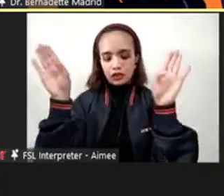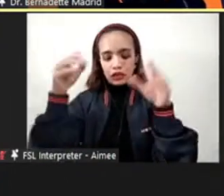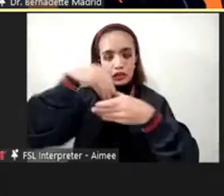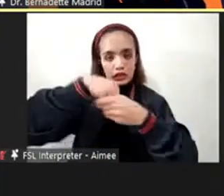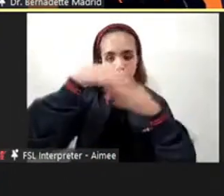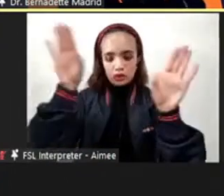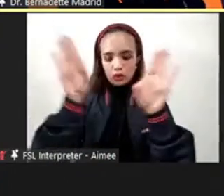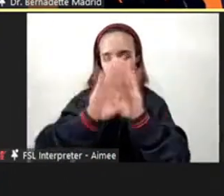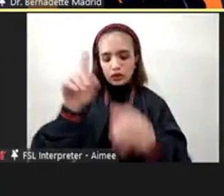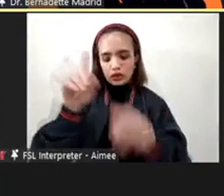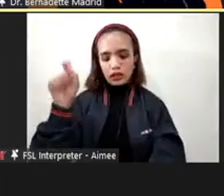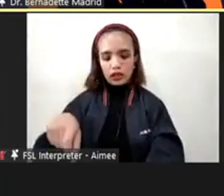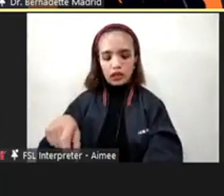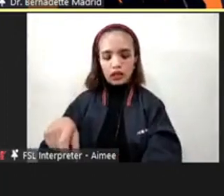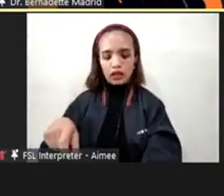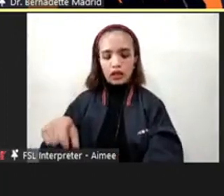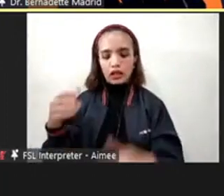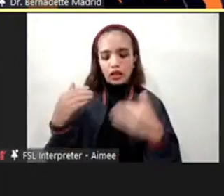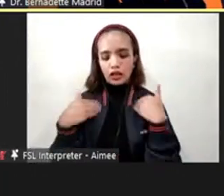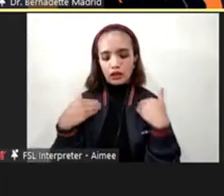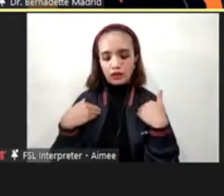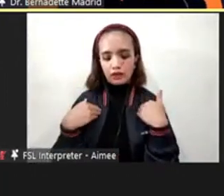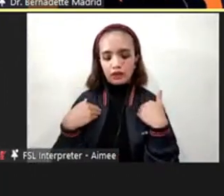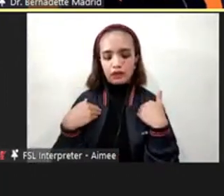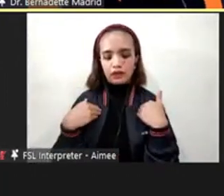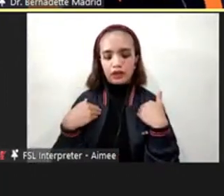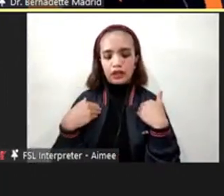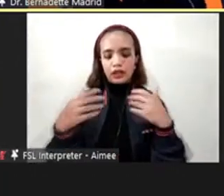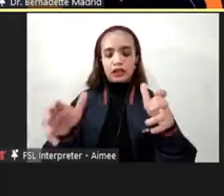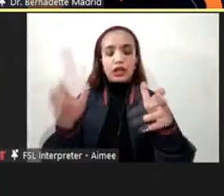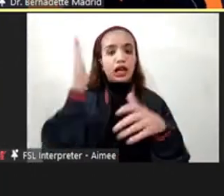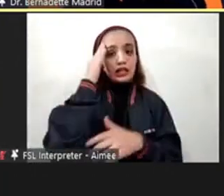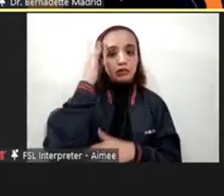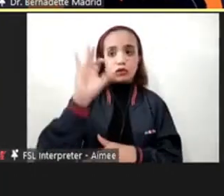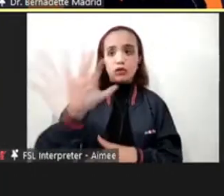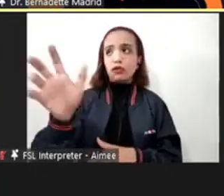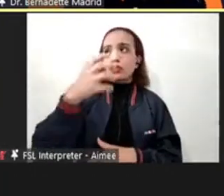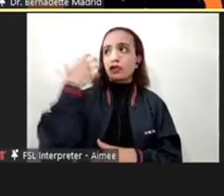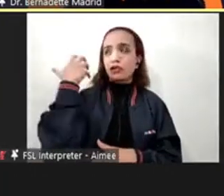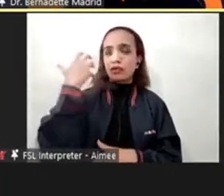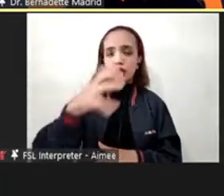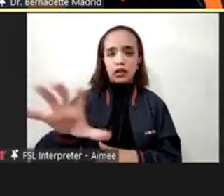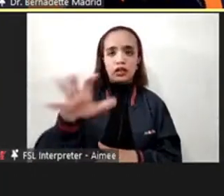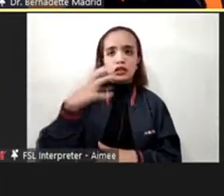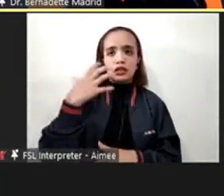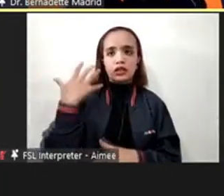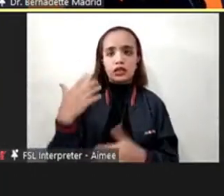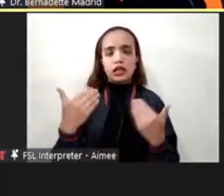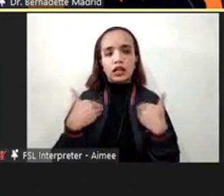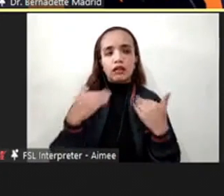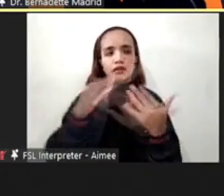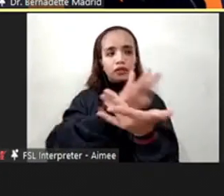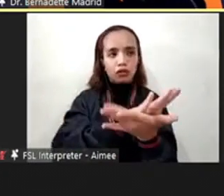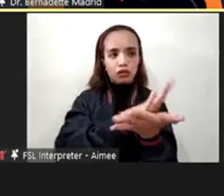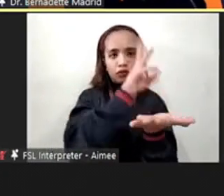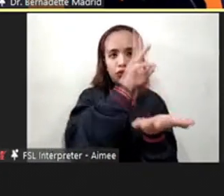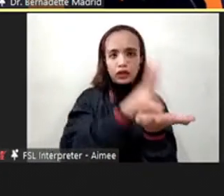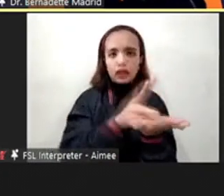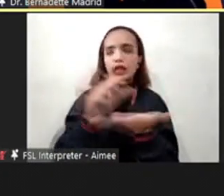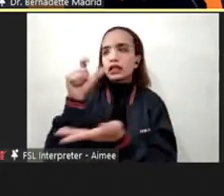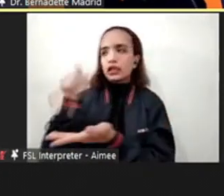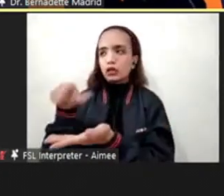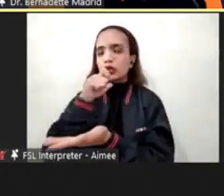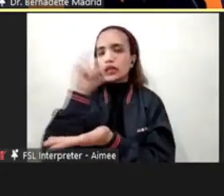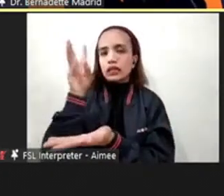have exhaust fans in all the areas. And we have two areas. We have a COVID area and a non-COVID